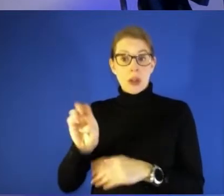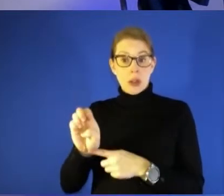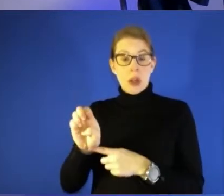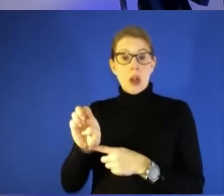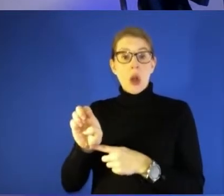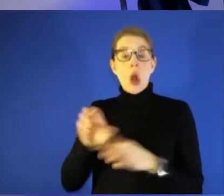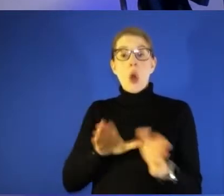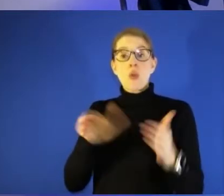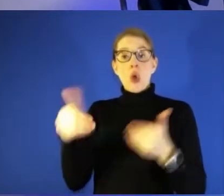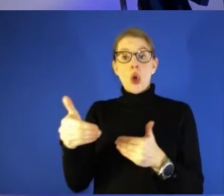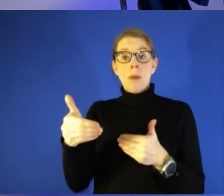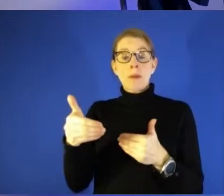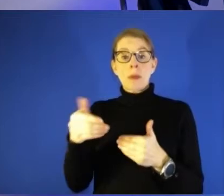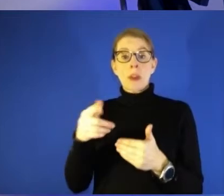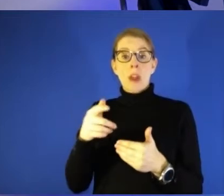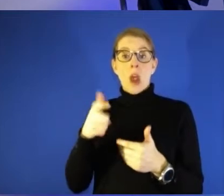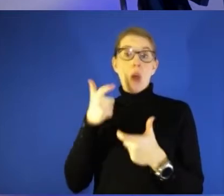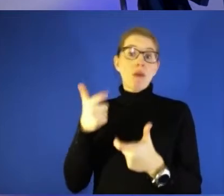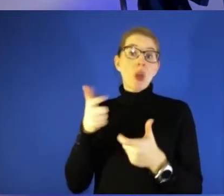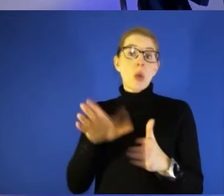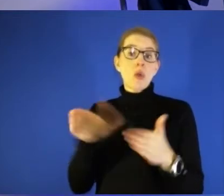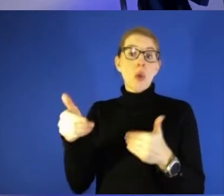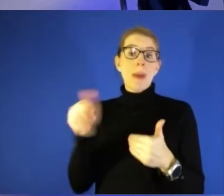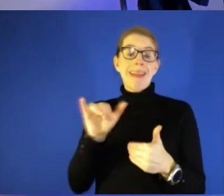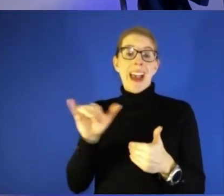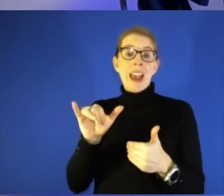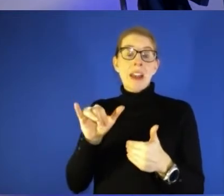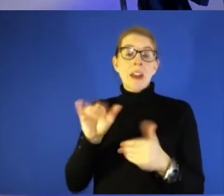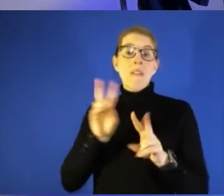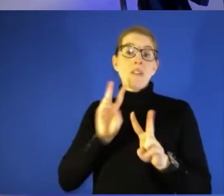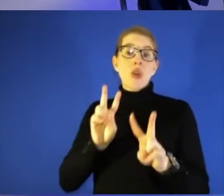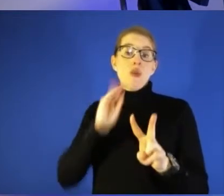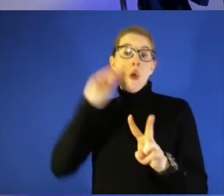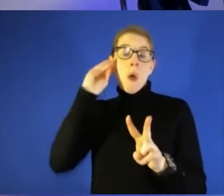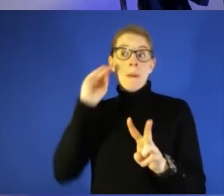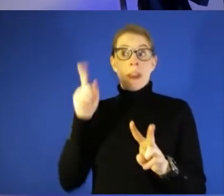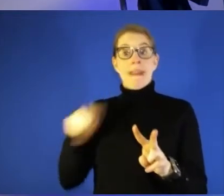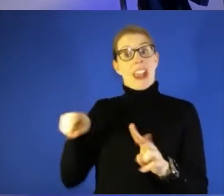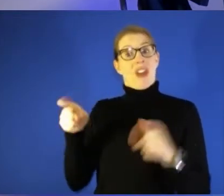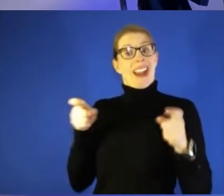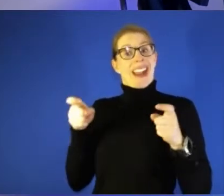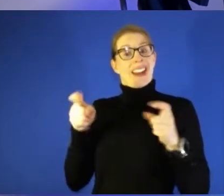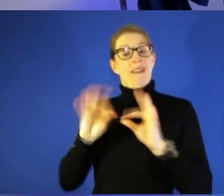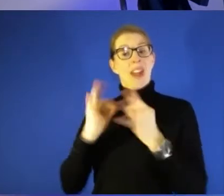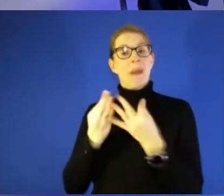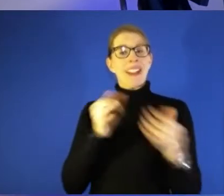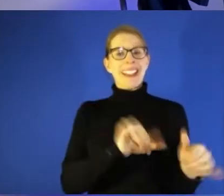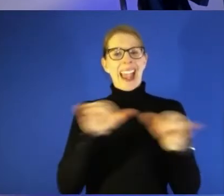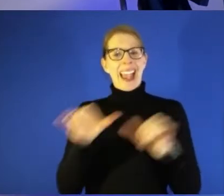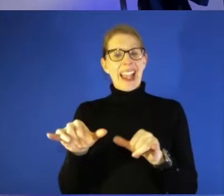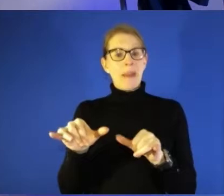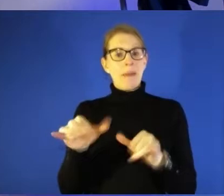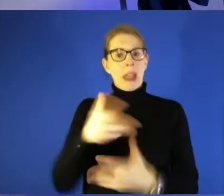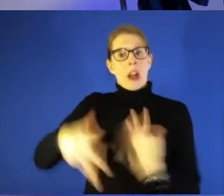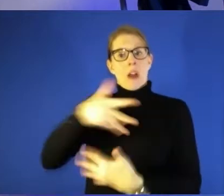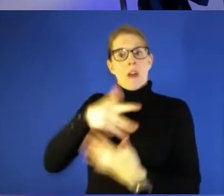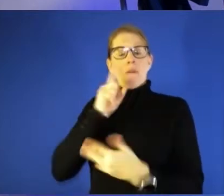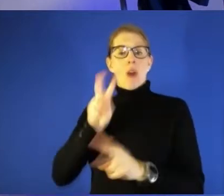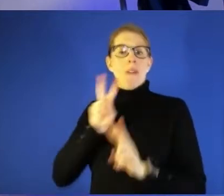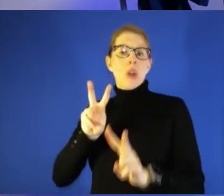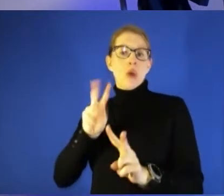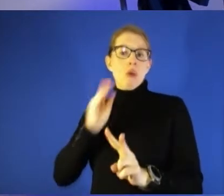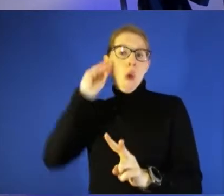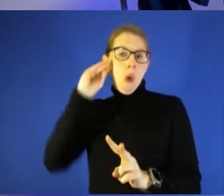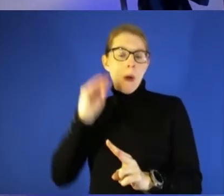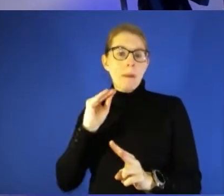room at a funeral home. They're handling families like what you would think would be the interaction of a funeral home, and